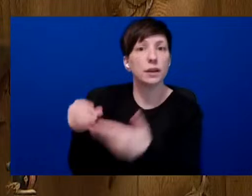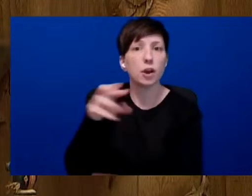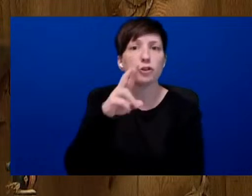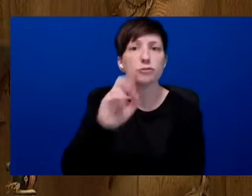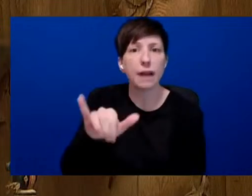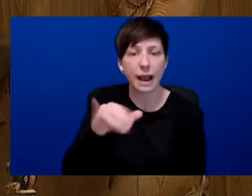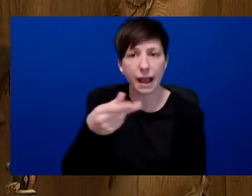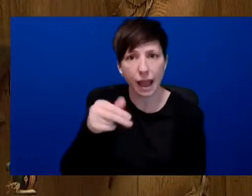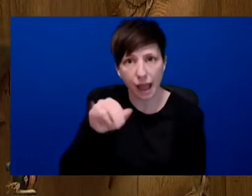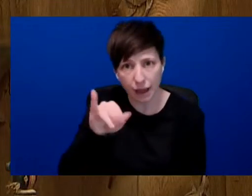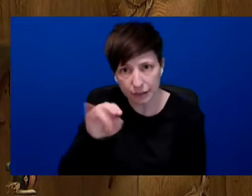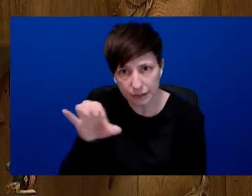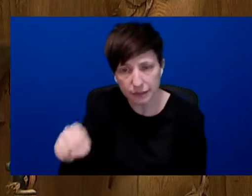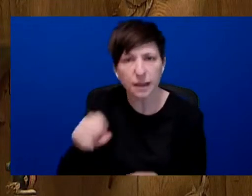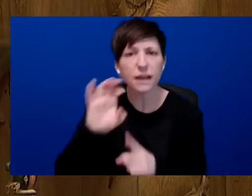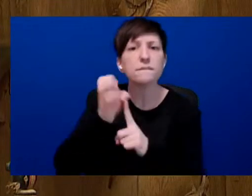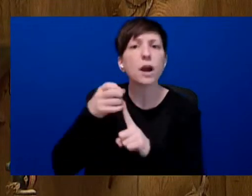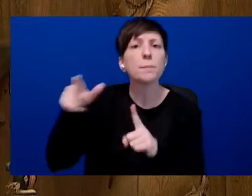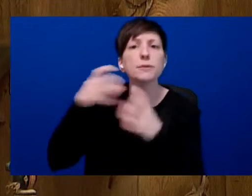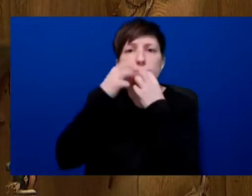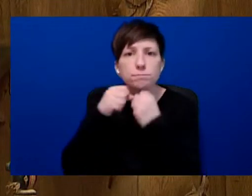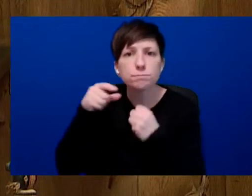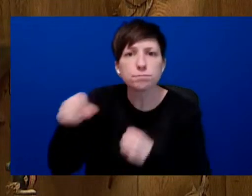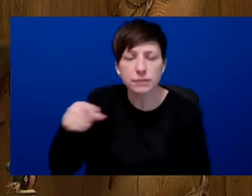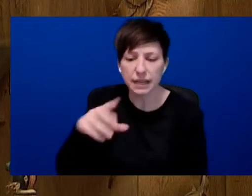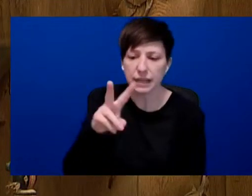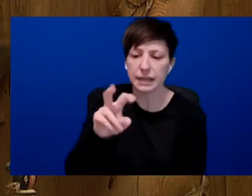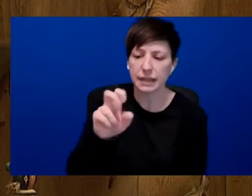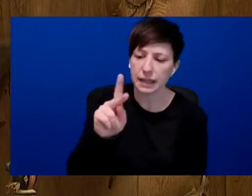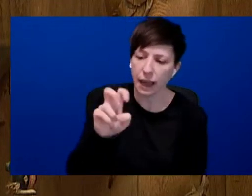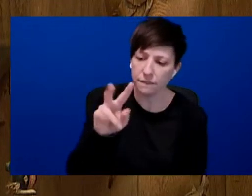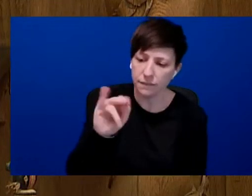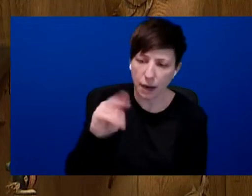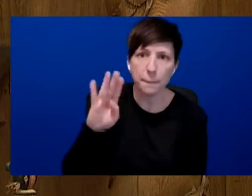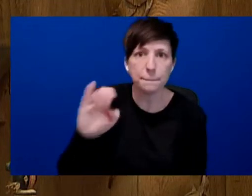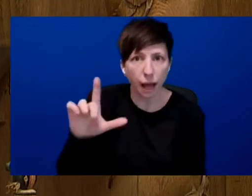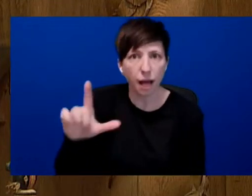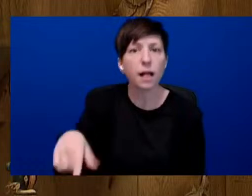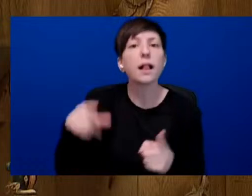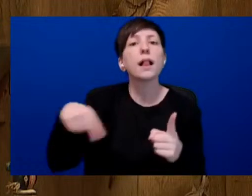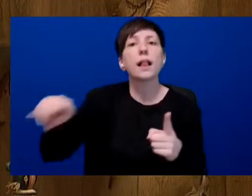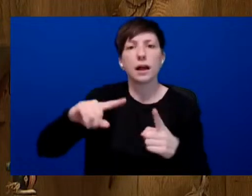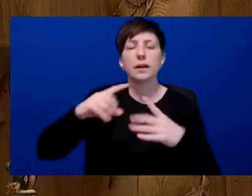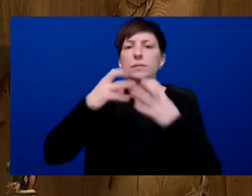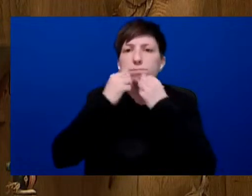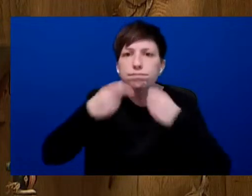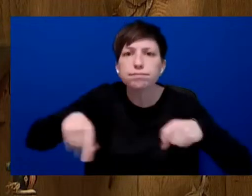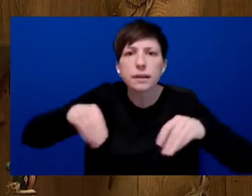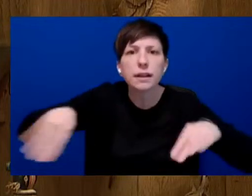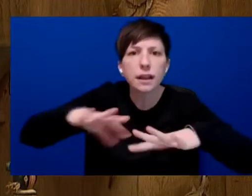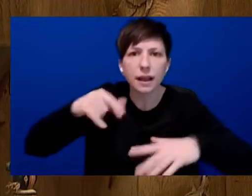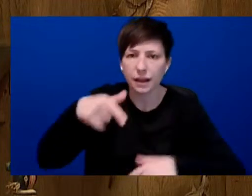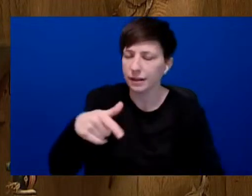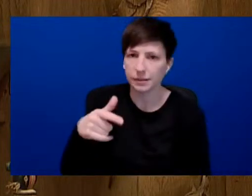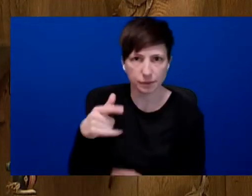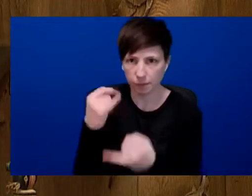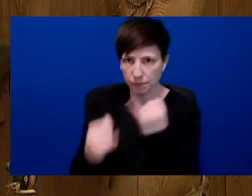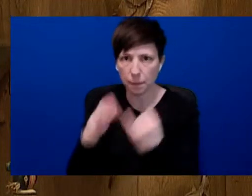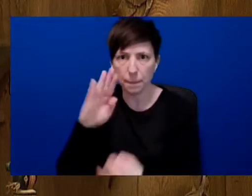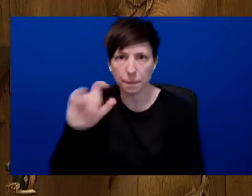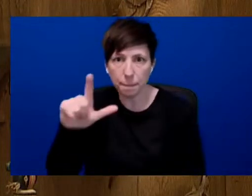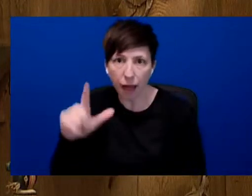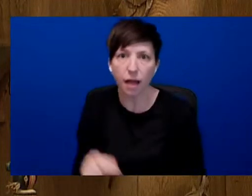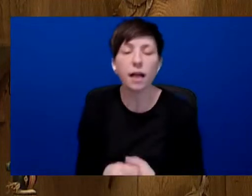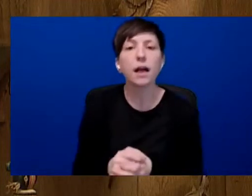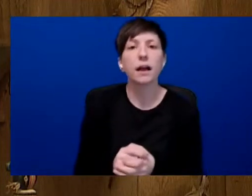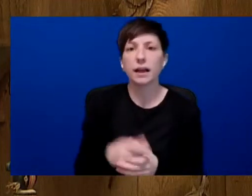environmentalist Kevin Bell, conservationist John Nightingale, communications executive Phil Lind, inventor